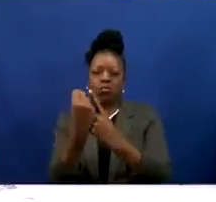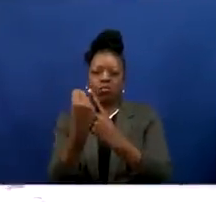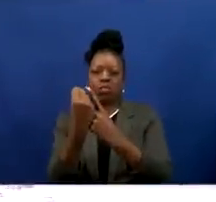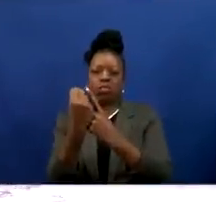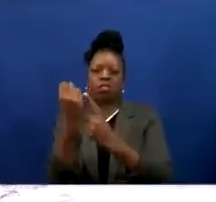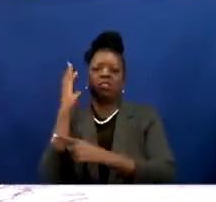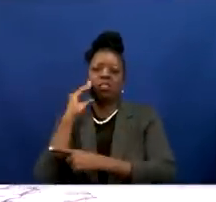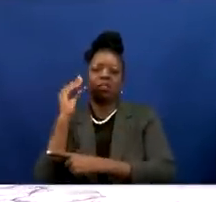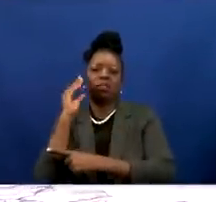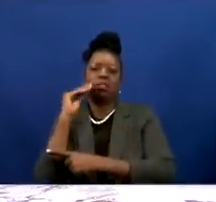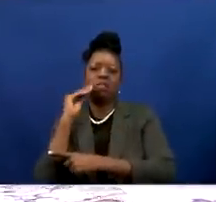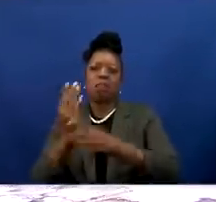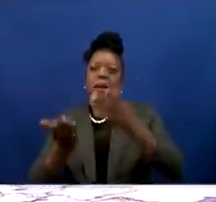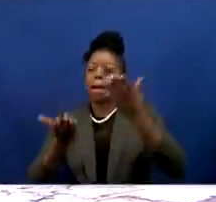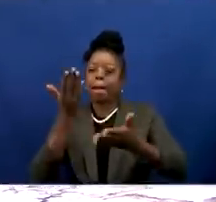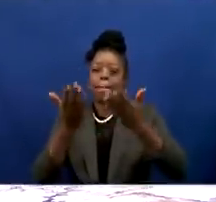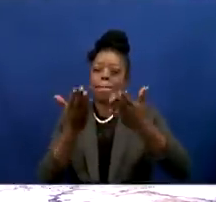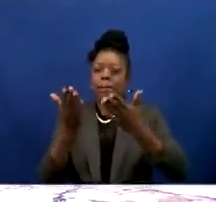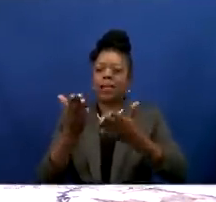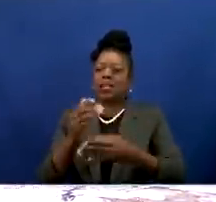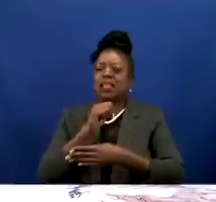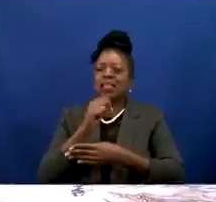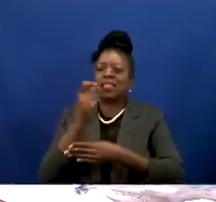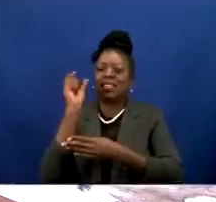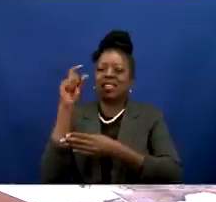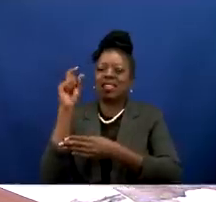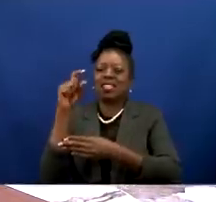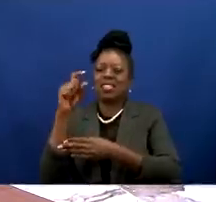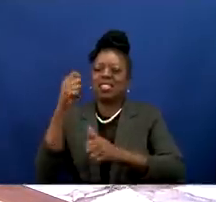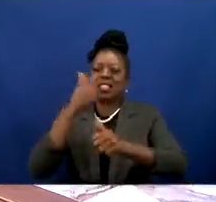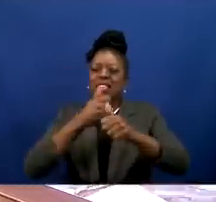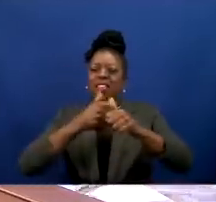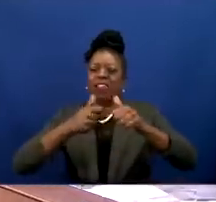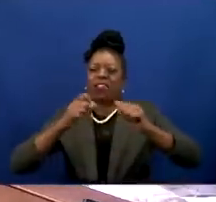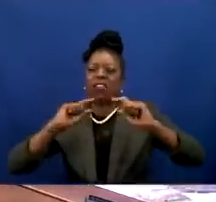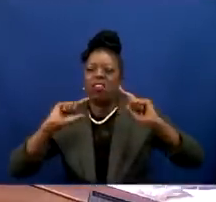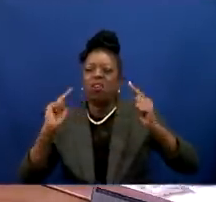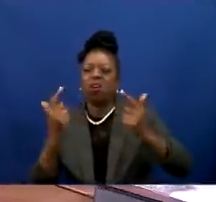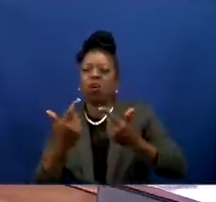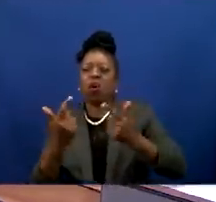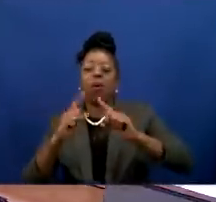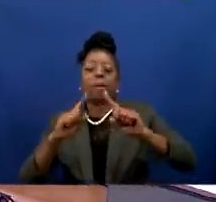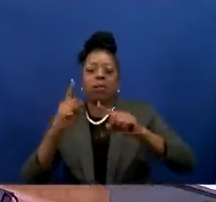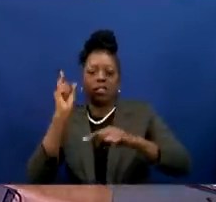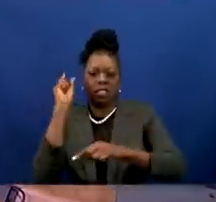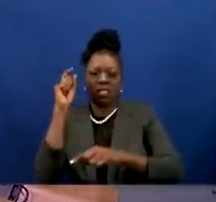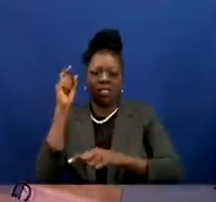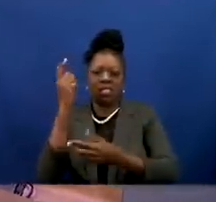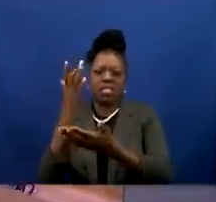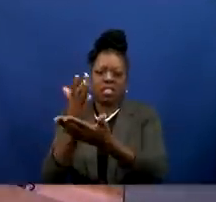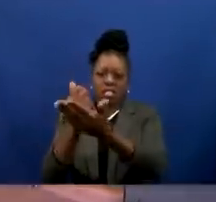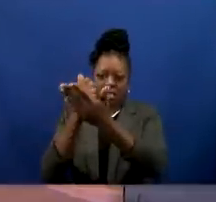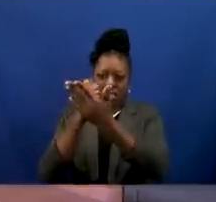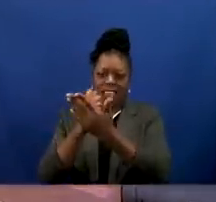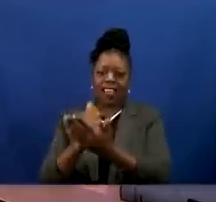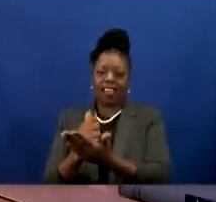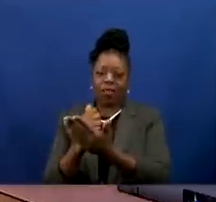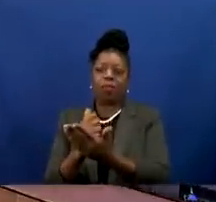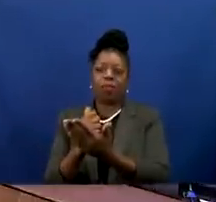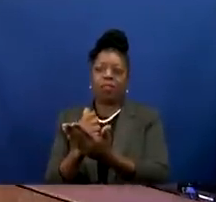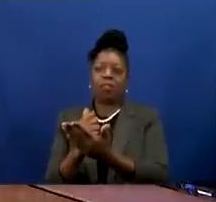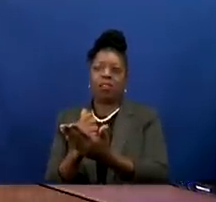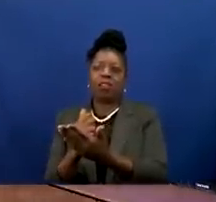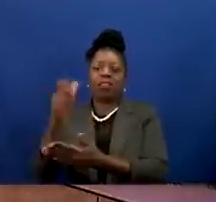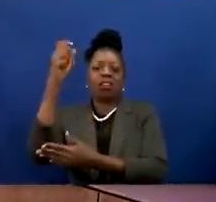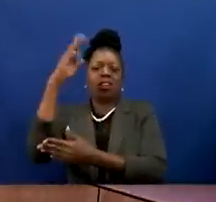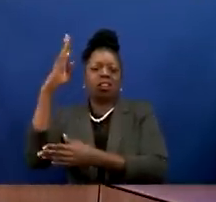some situation, you need some help. It may not be everybody, but where are the folk who need a little help? Need a little help. Need a little help.